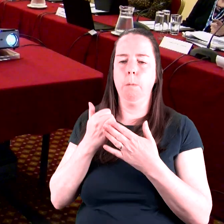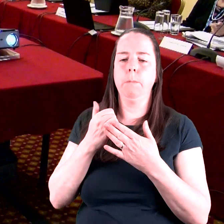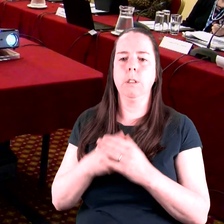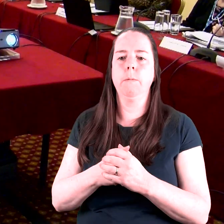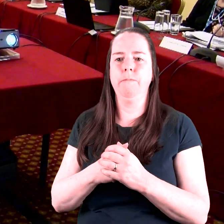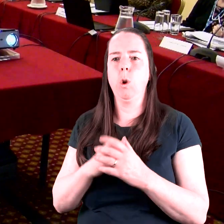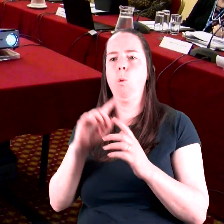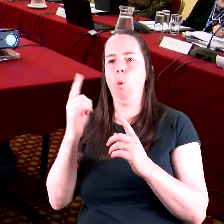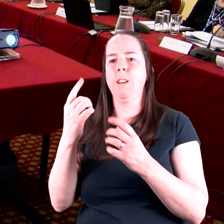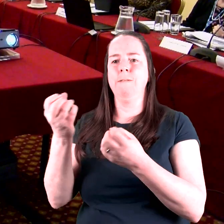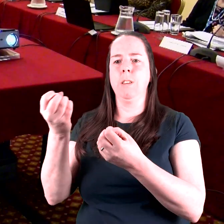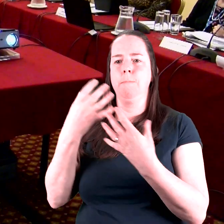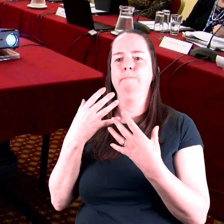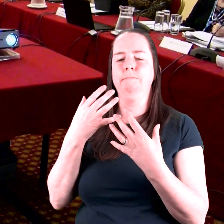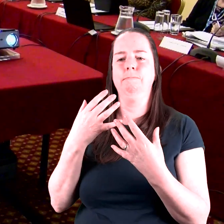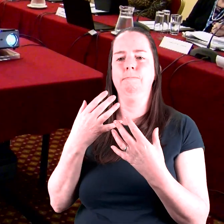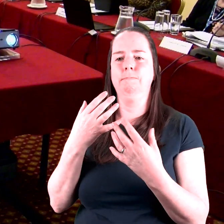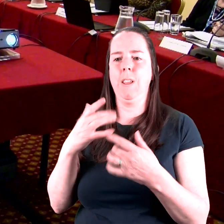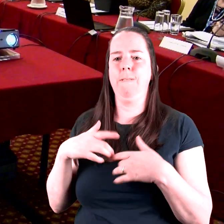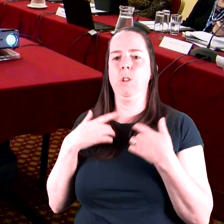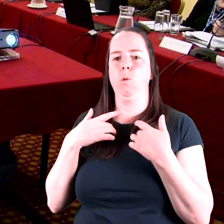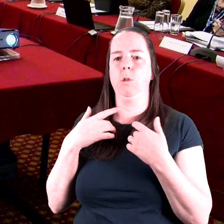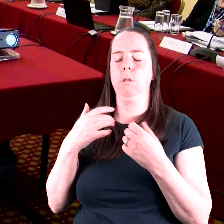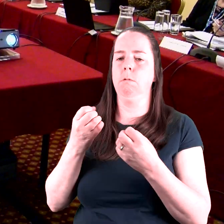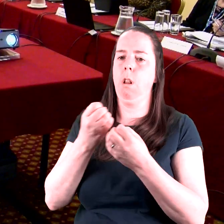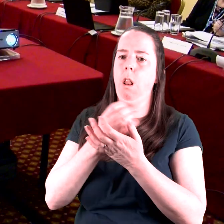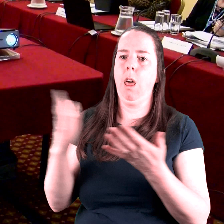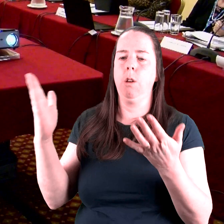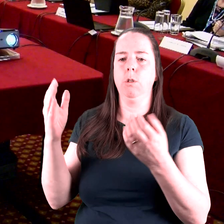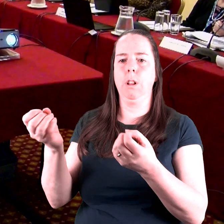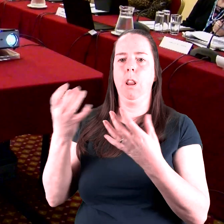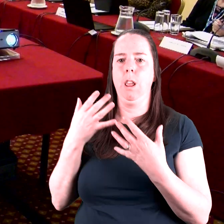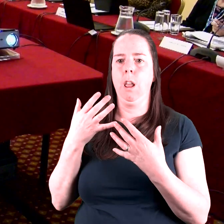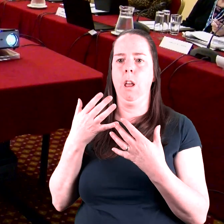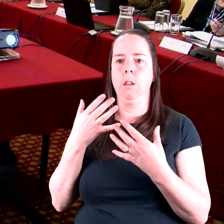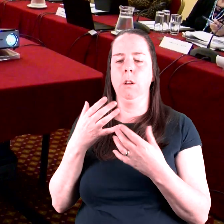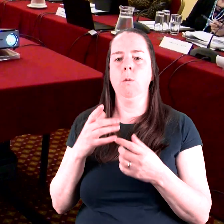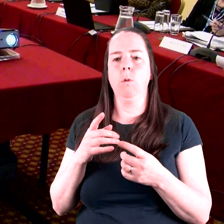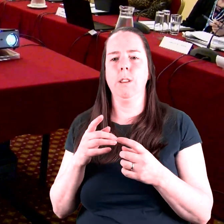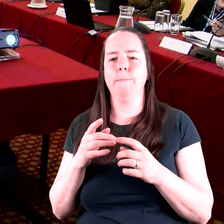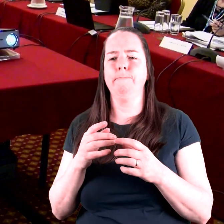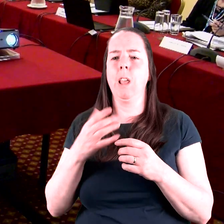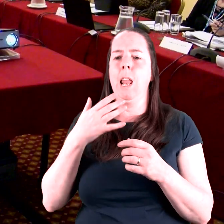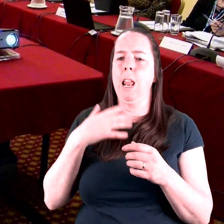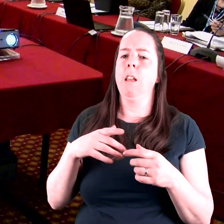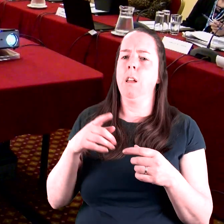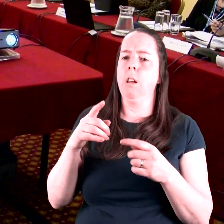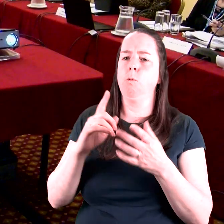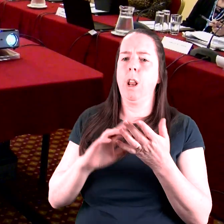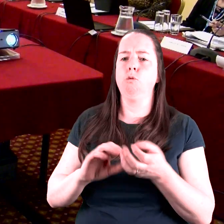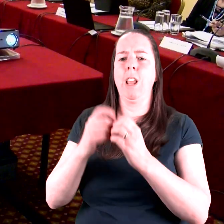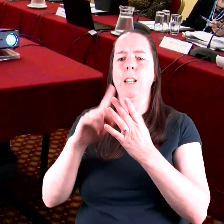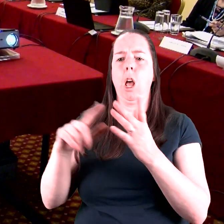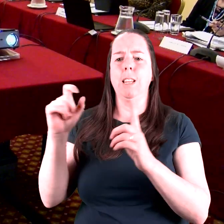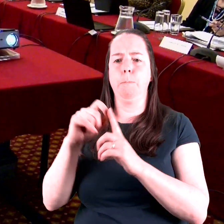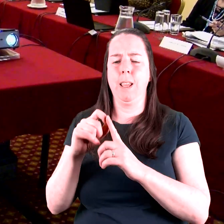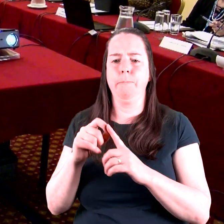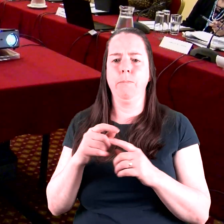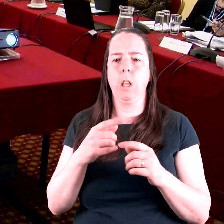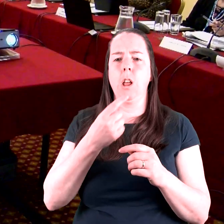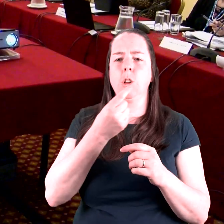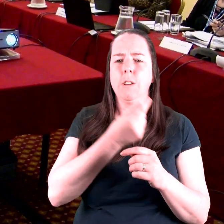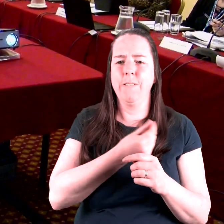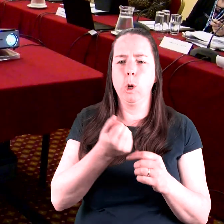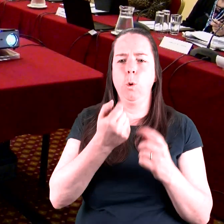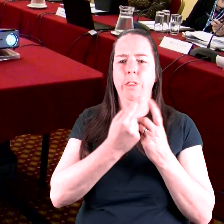do that. Because one of the messages very loud and clear, again, when we were creating the ICP was, let's do a small number